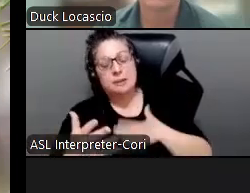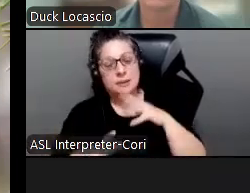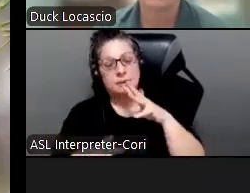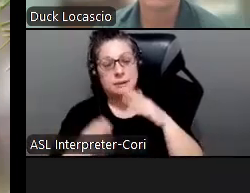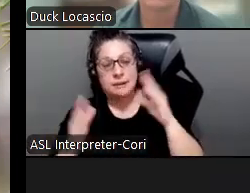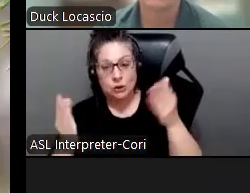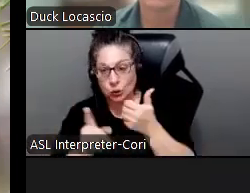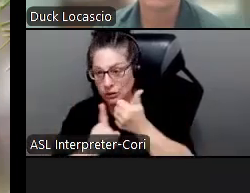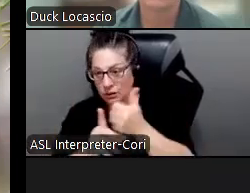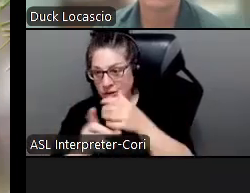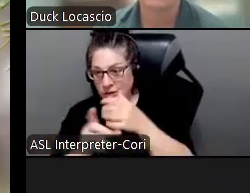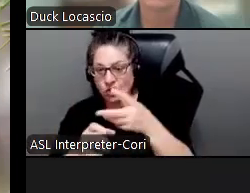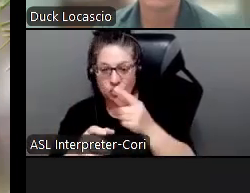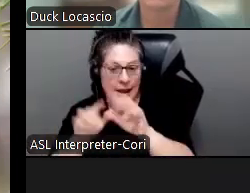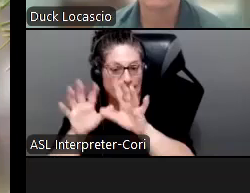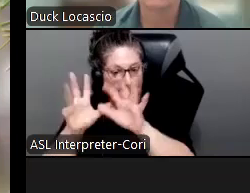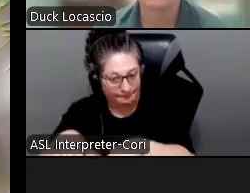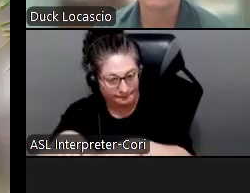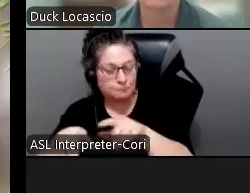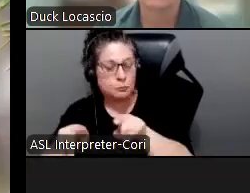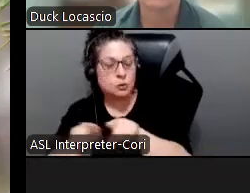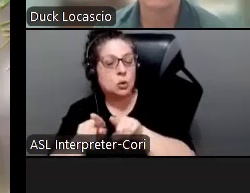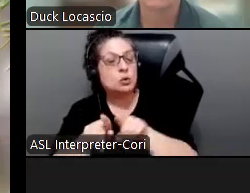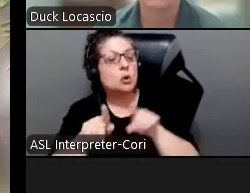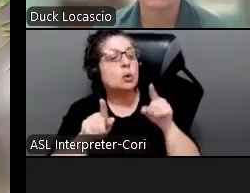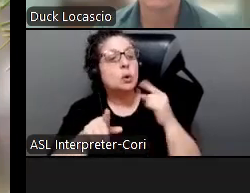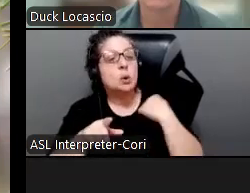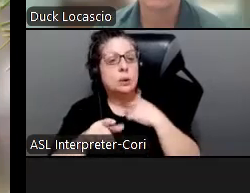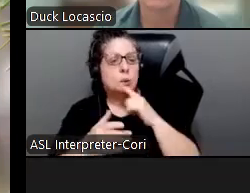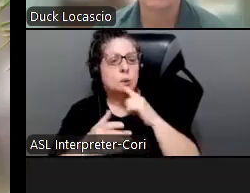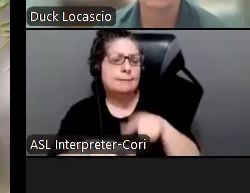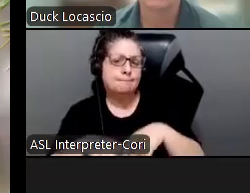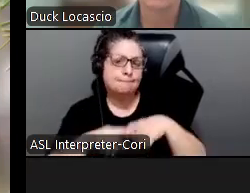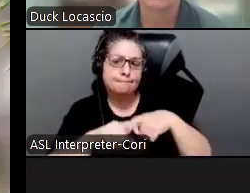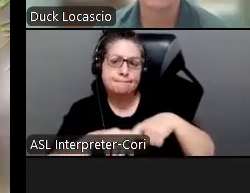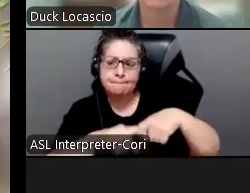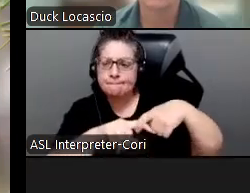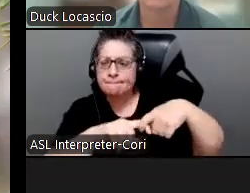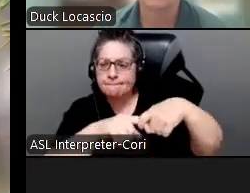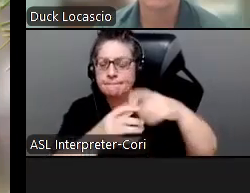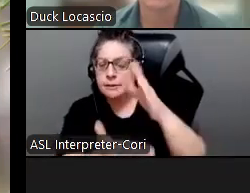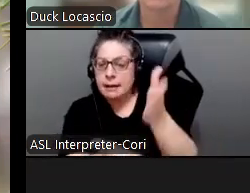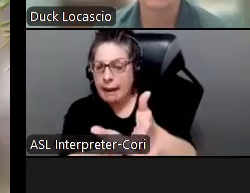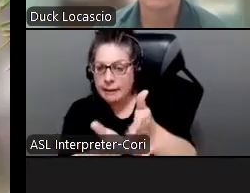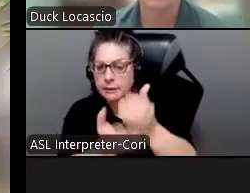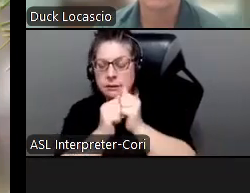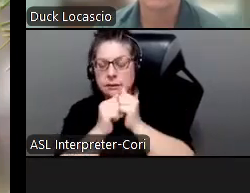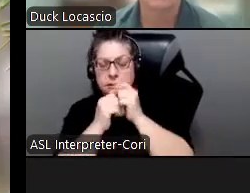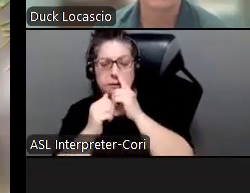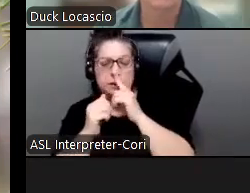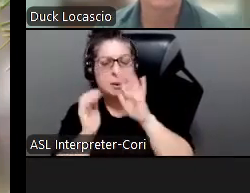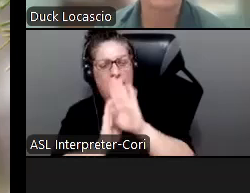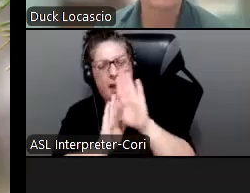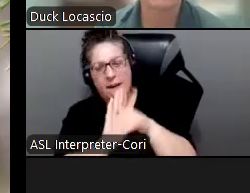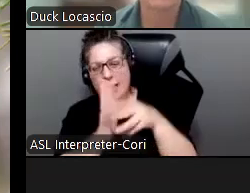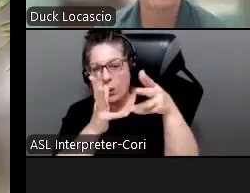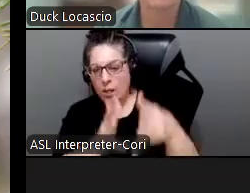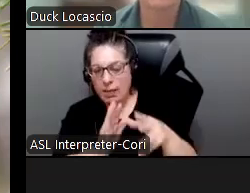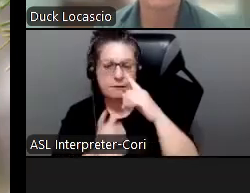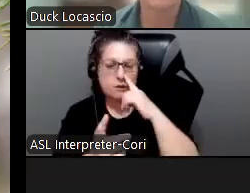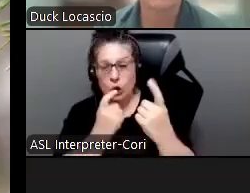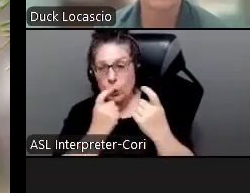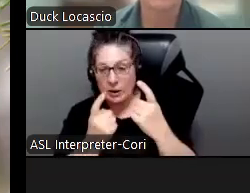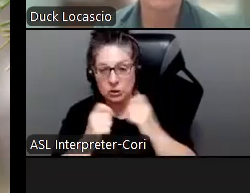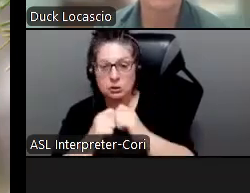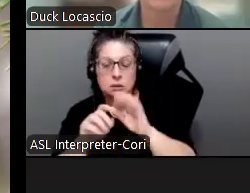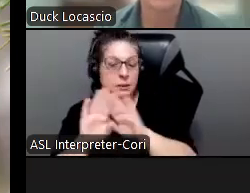introduce yourself in the chat below. Also, we are going to be stopping at the end. We're going to give about a half hour at the end for questions,